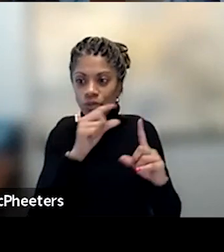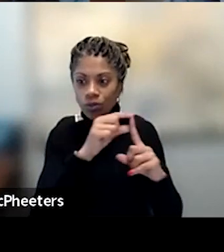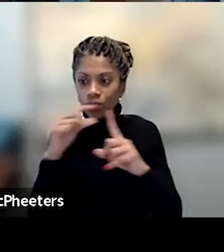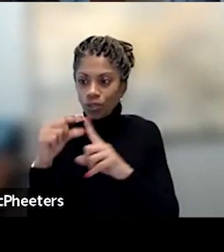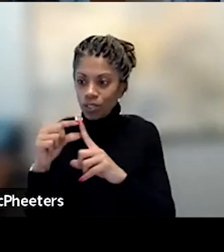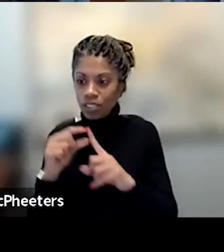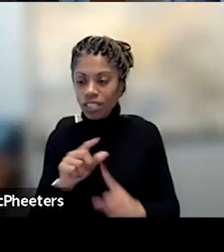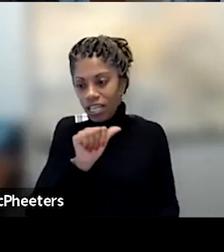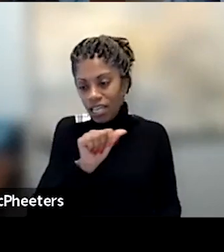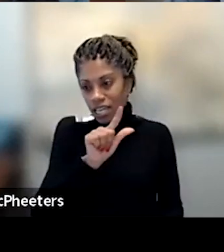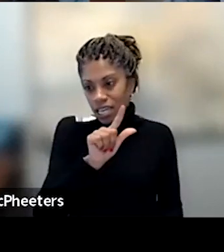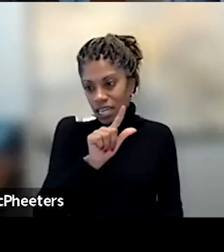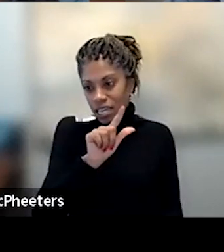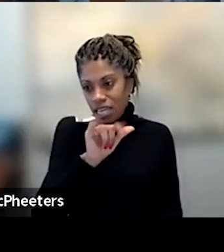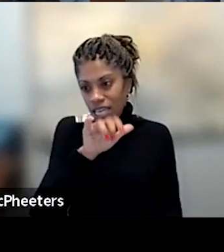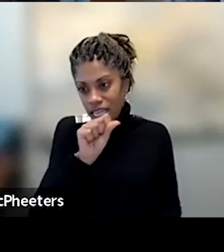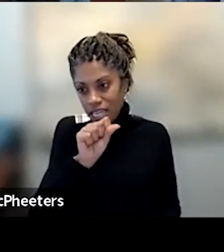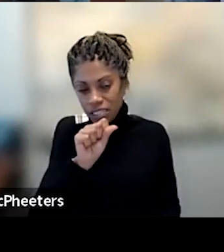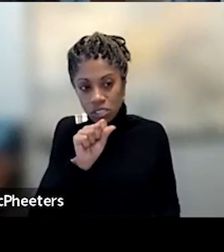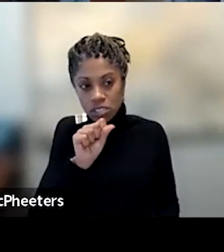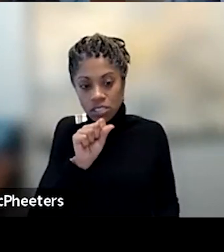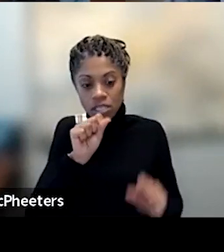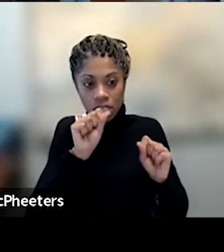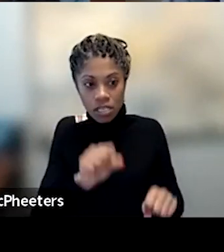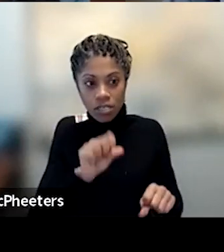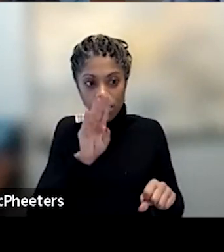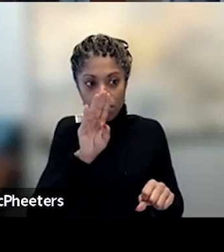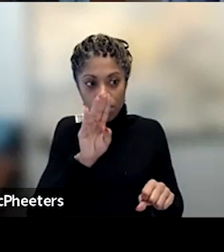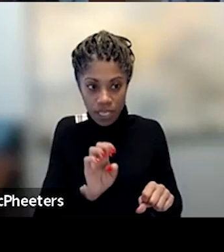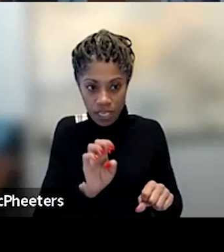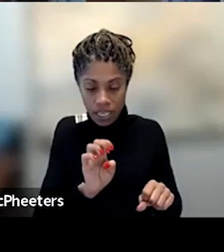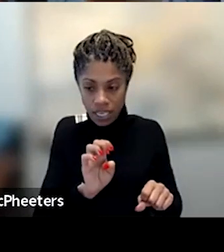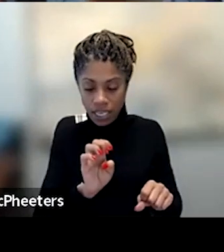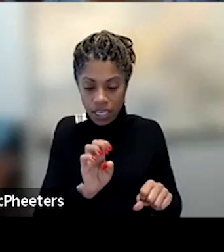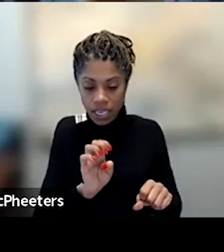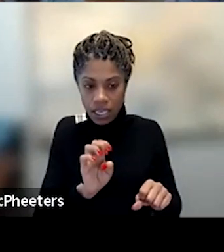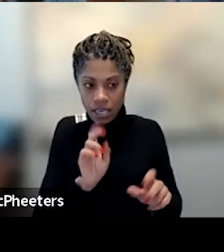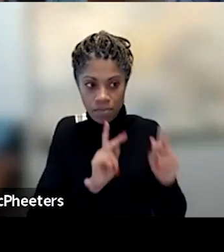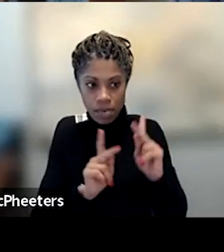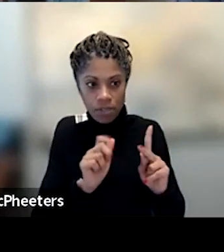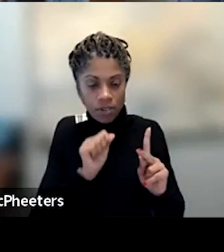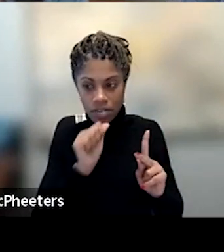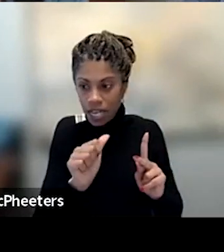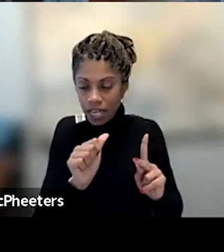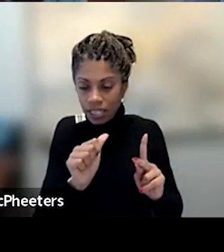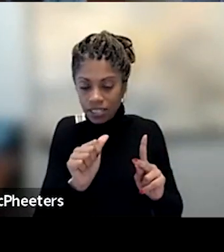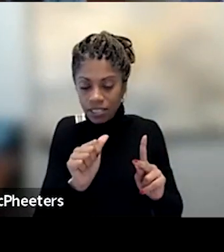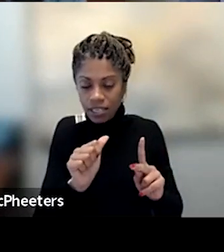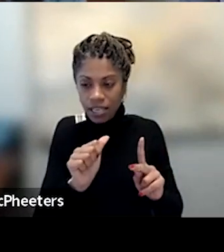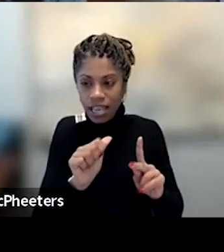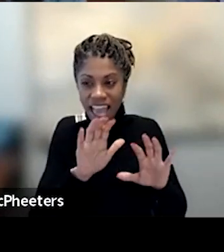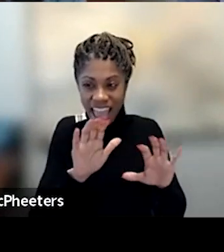Allies could potentially be people who are not actively involved in the work, who are supportive. They're not impeding the